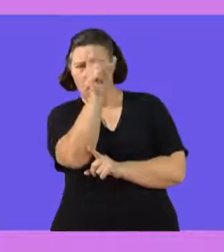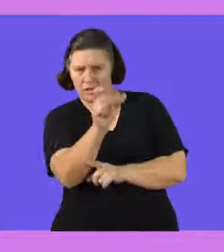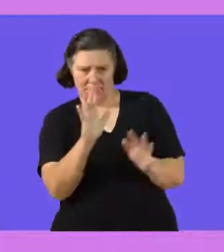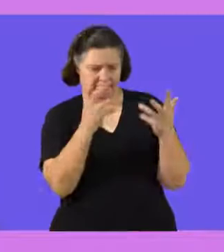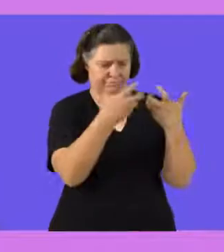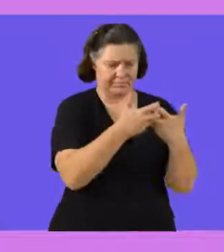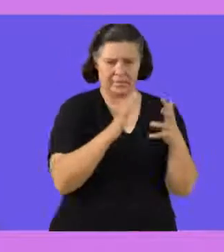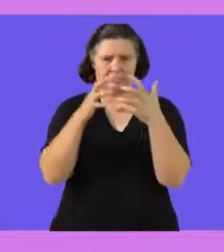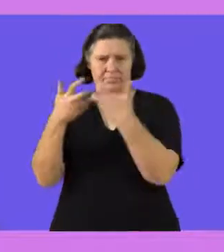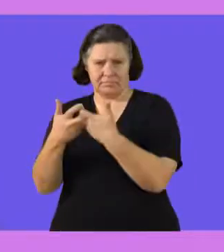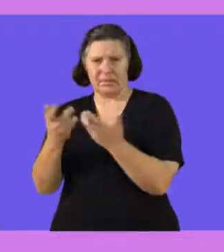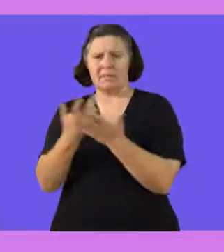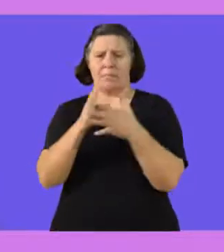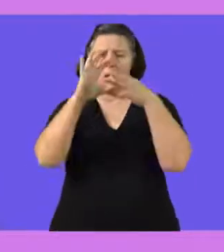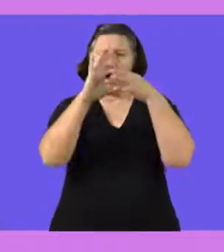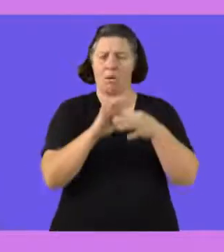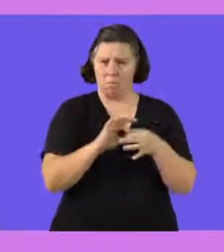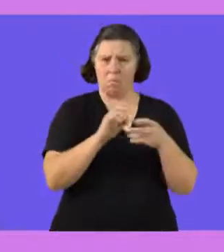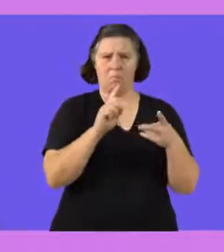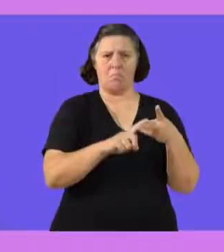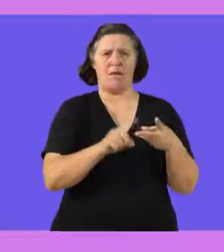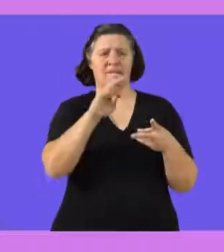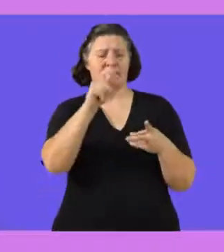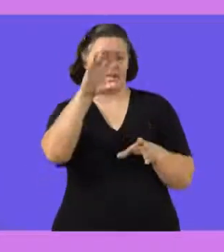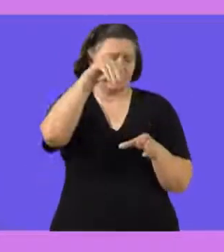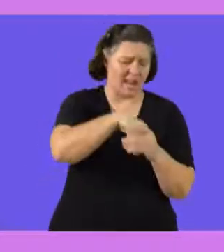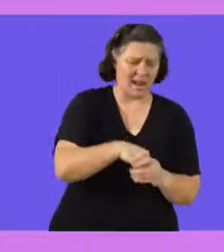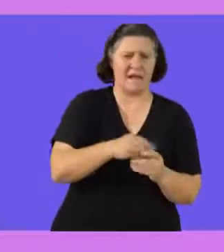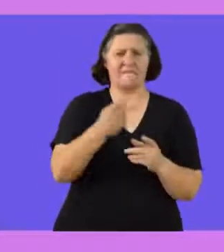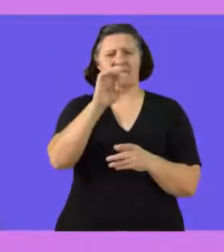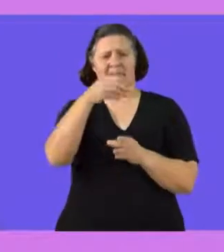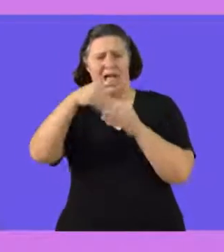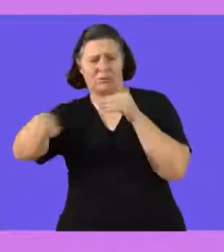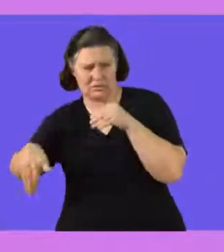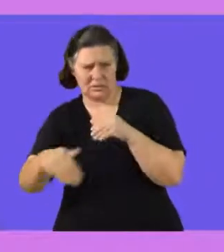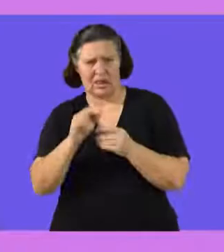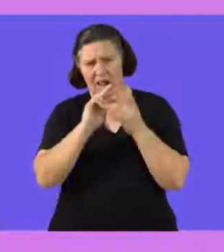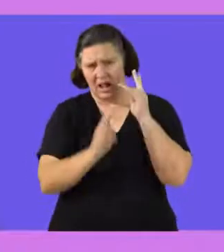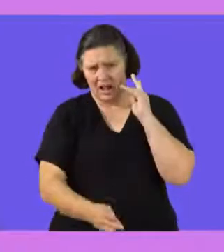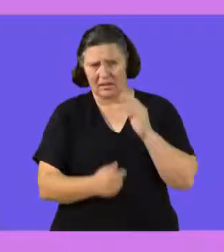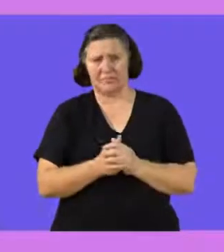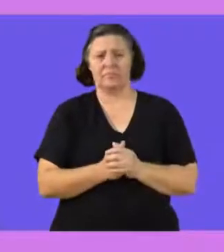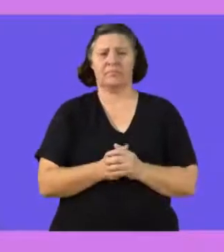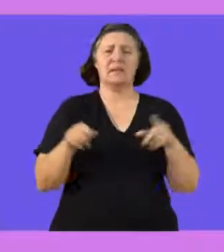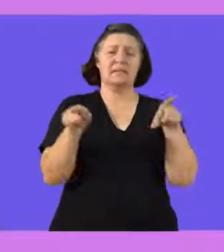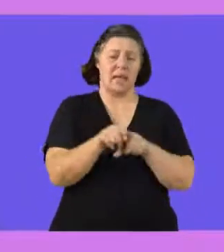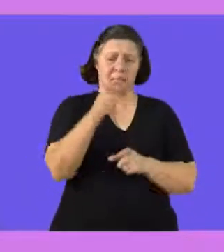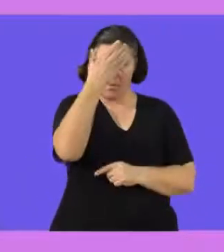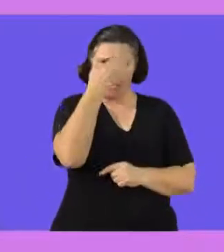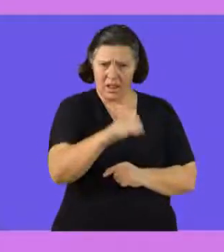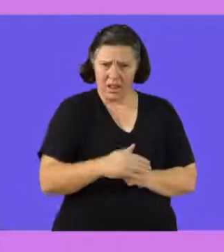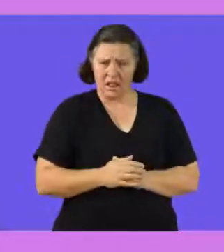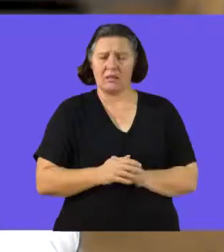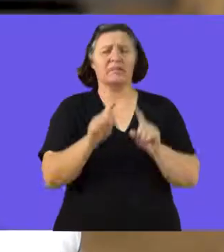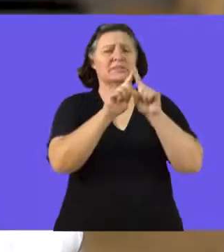related to tariffs, such as your households, VAT inclusive, VAT exclusive, etc. You are also expected